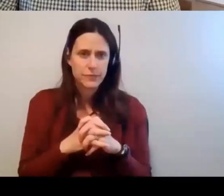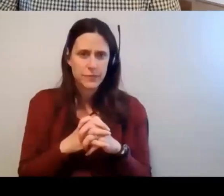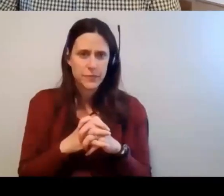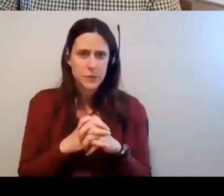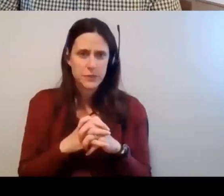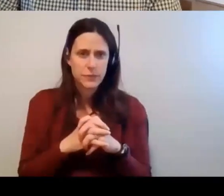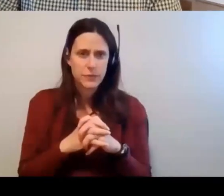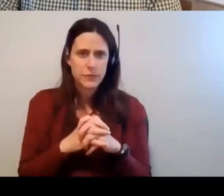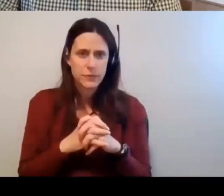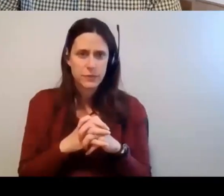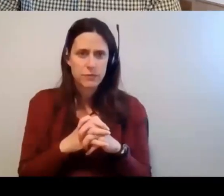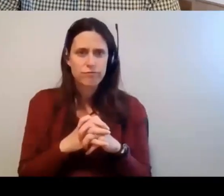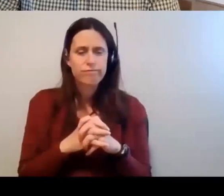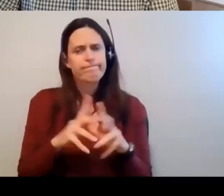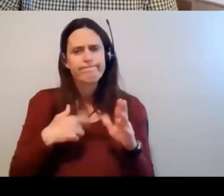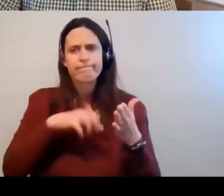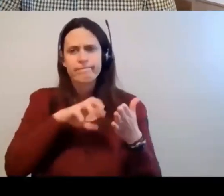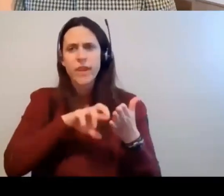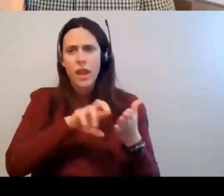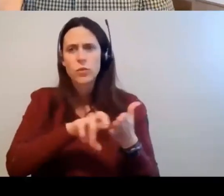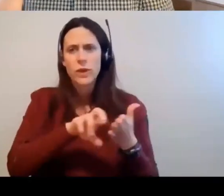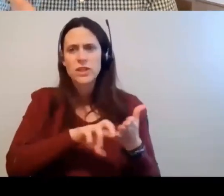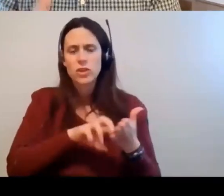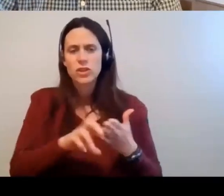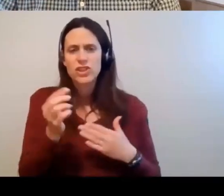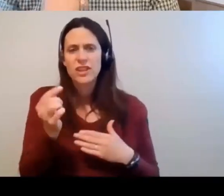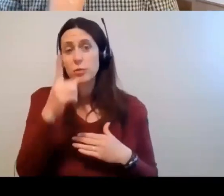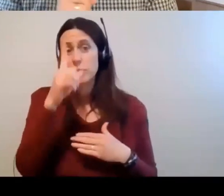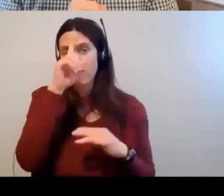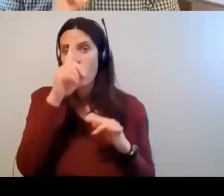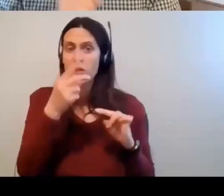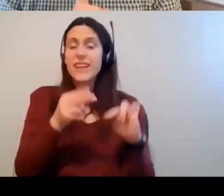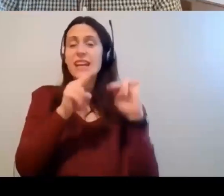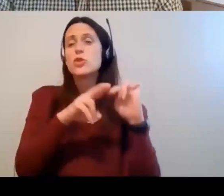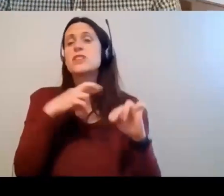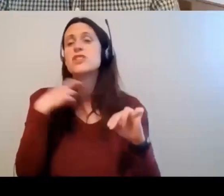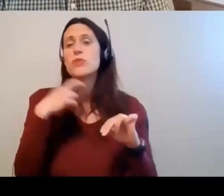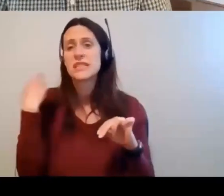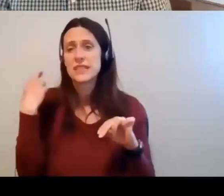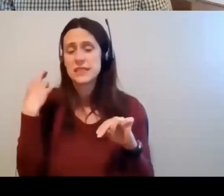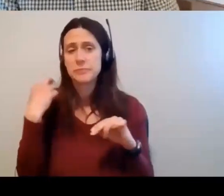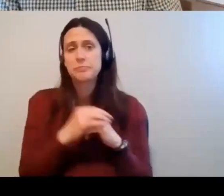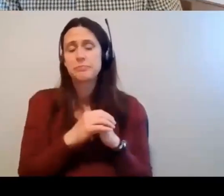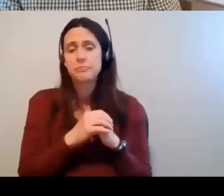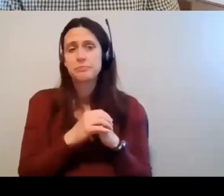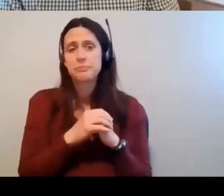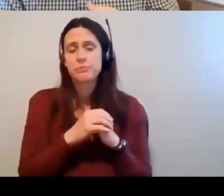Did a little bit of digging for some increased risk factors, mostly one of them.